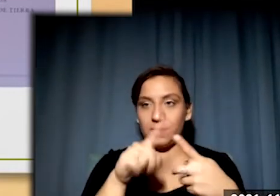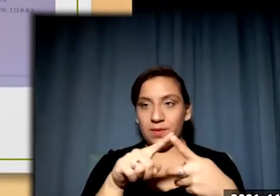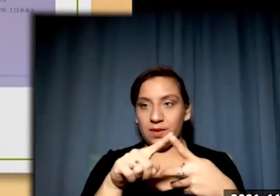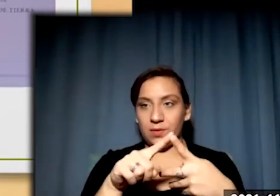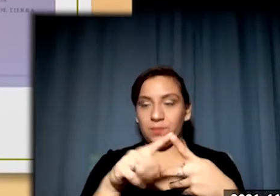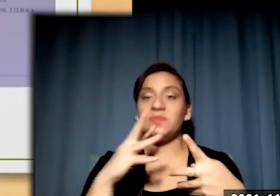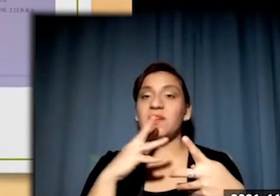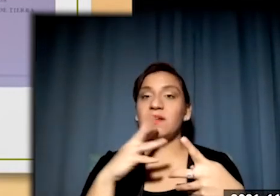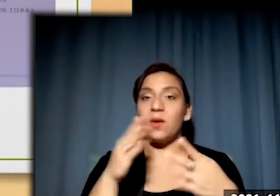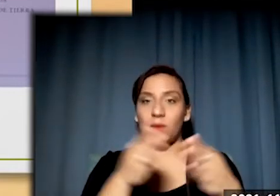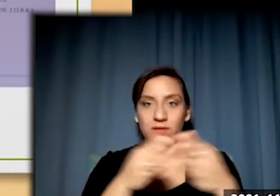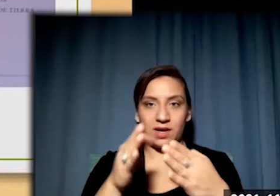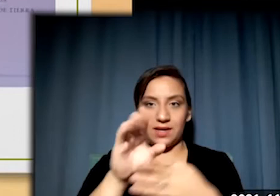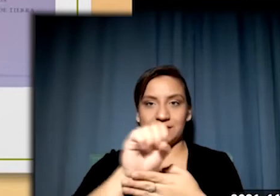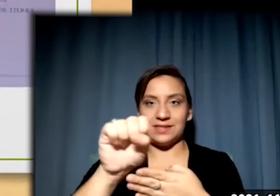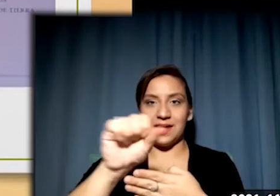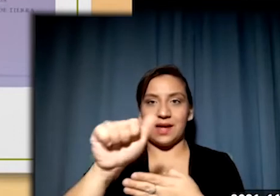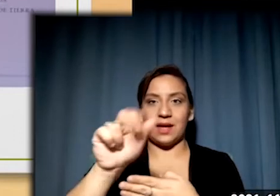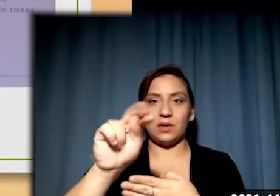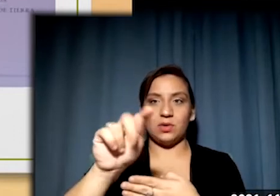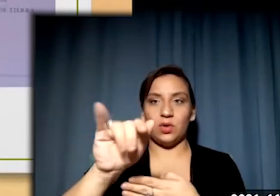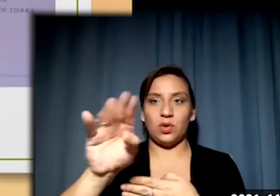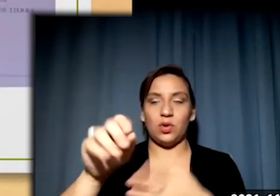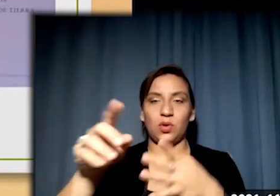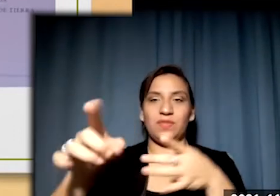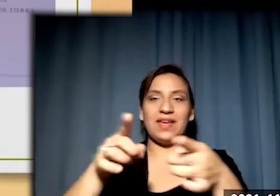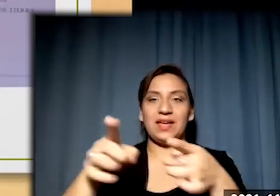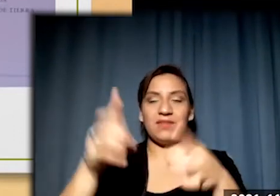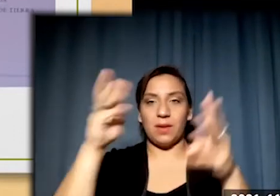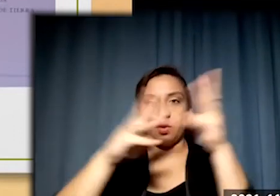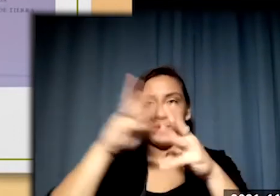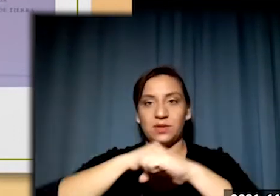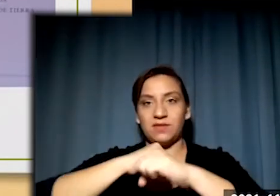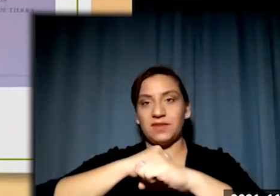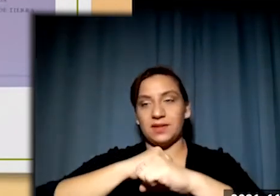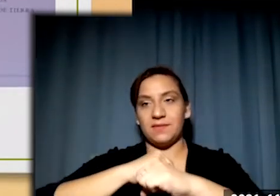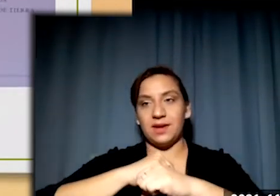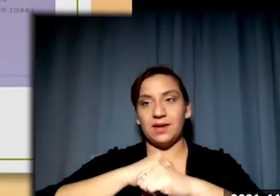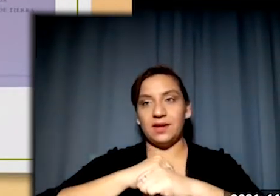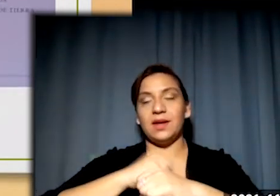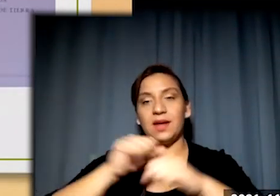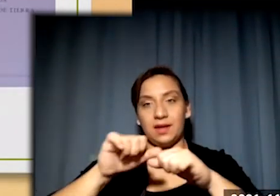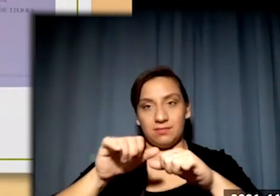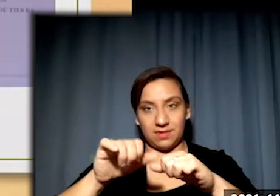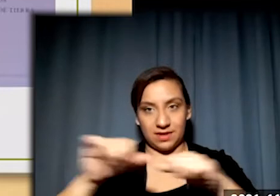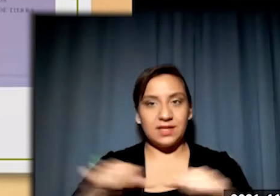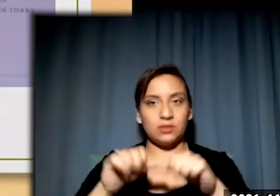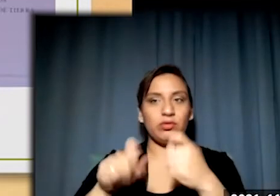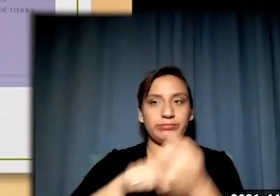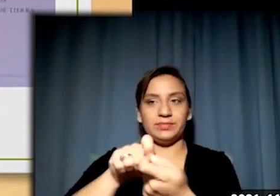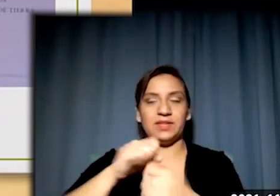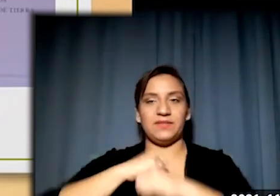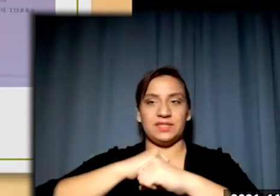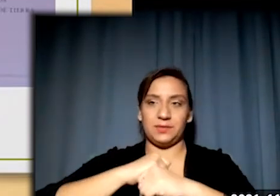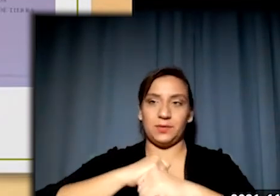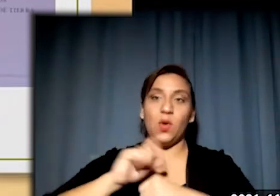described defensive concerns in the eastern sector after the founding of the cities of San Juan. It describes